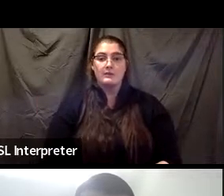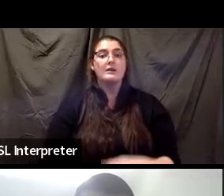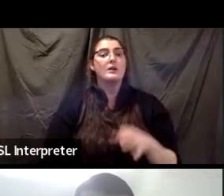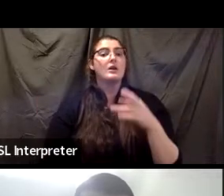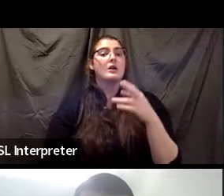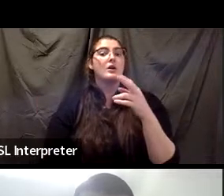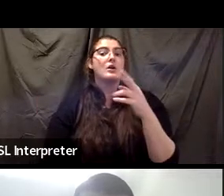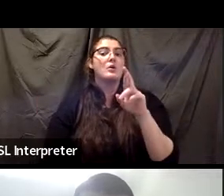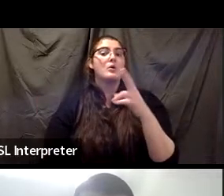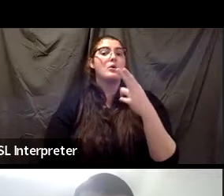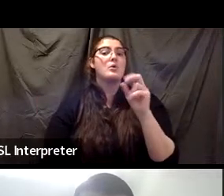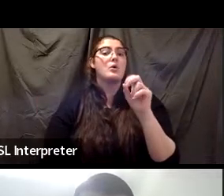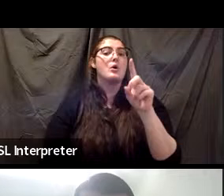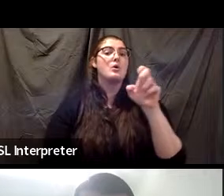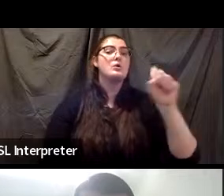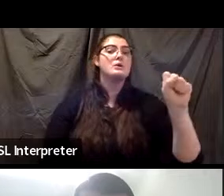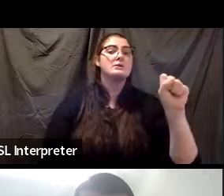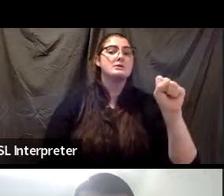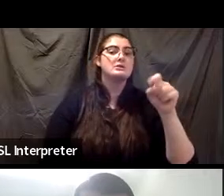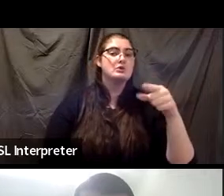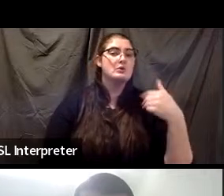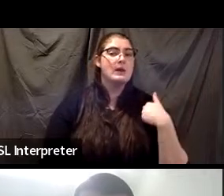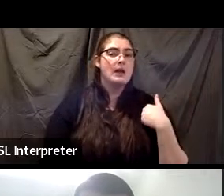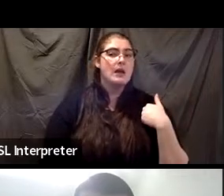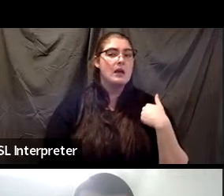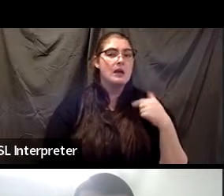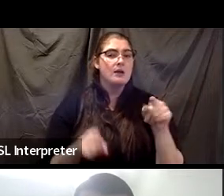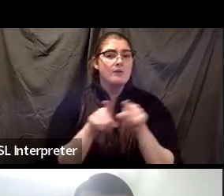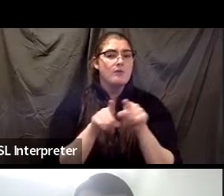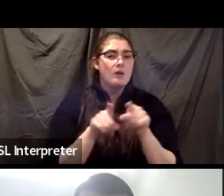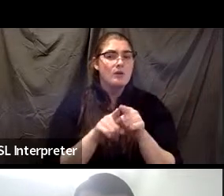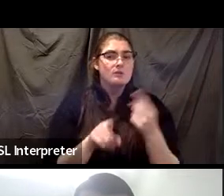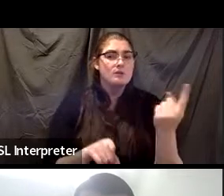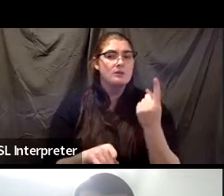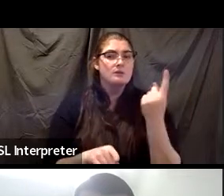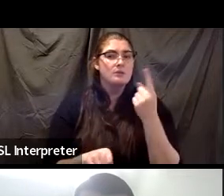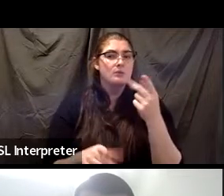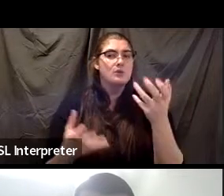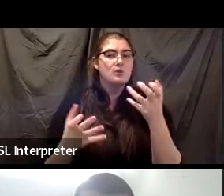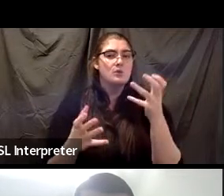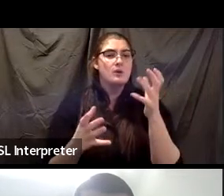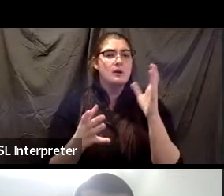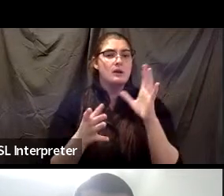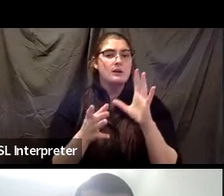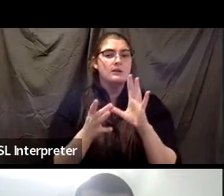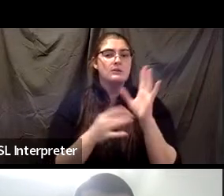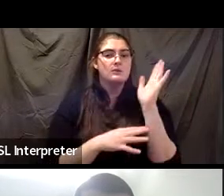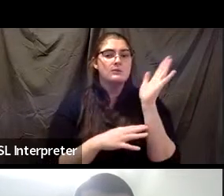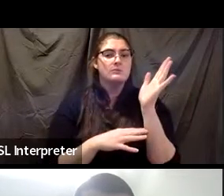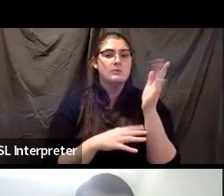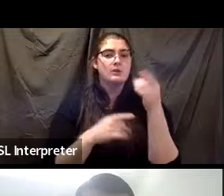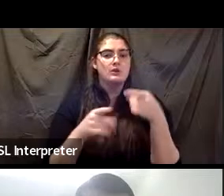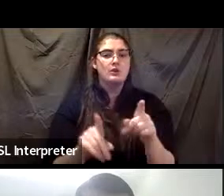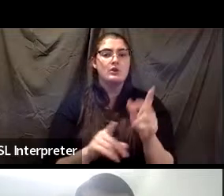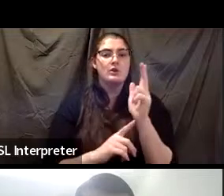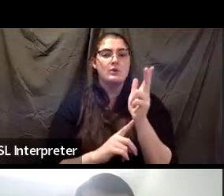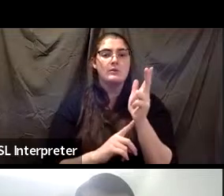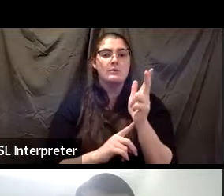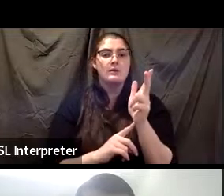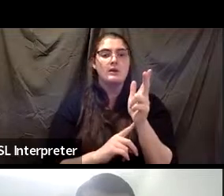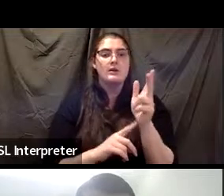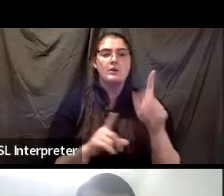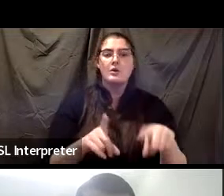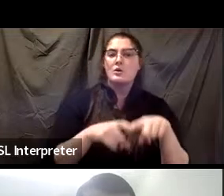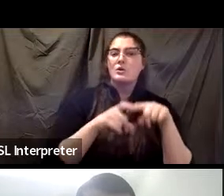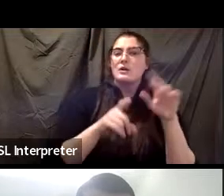Commissioner Rhodes, did you have also someone that you would like to speak during your 3 minutes? Mr. Chair, hold one moment. I think there's a hand